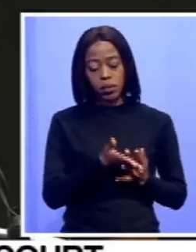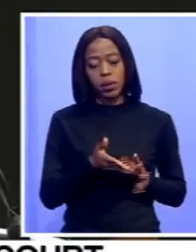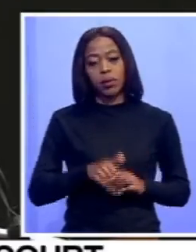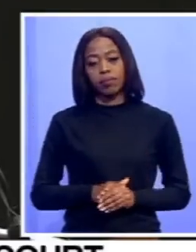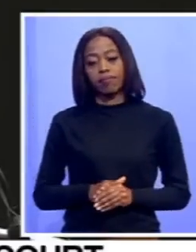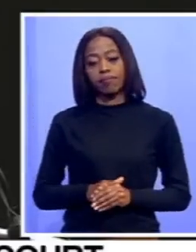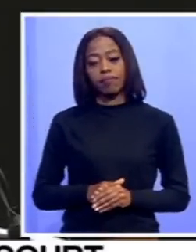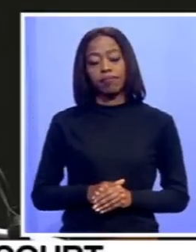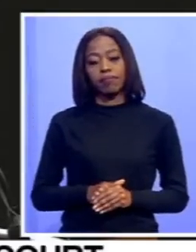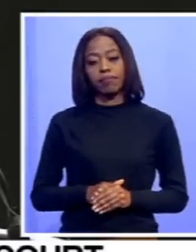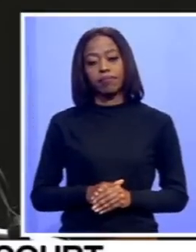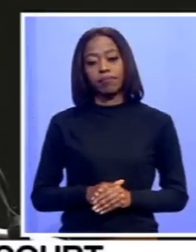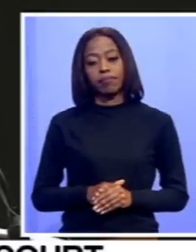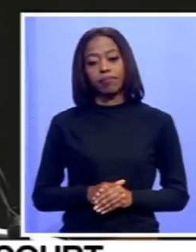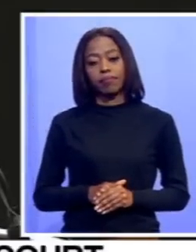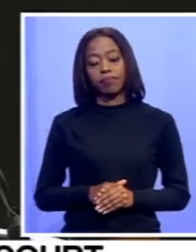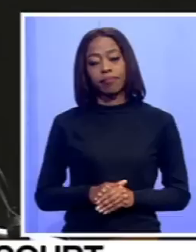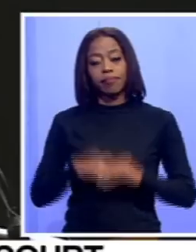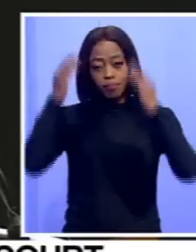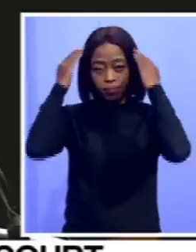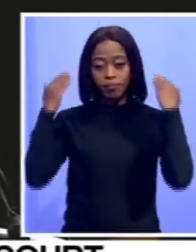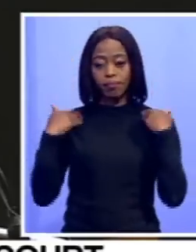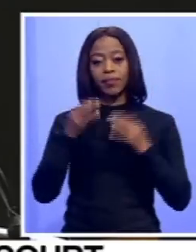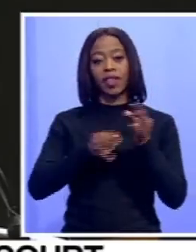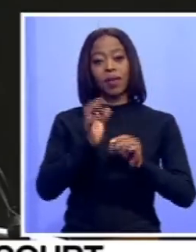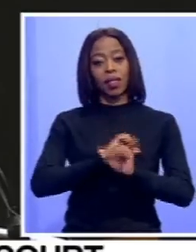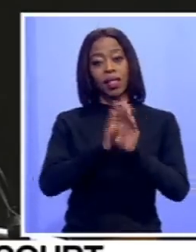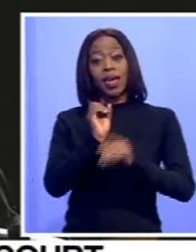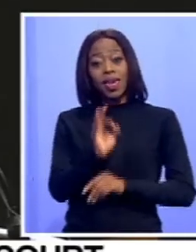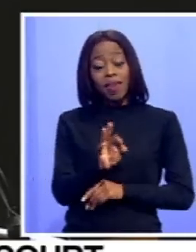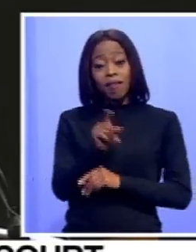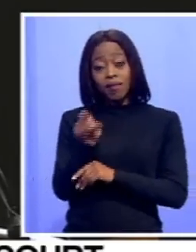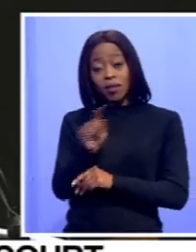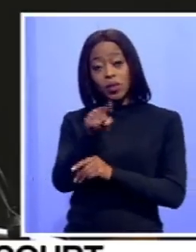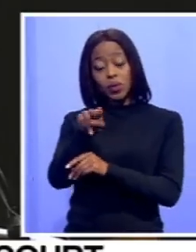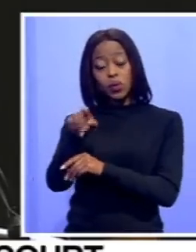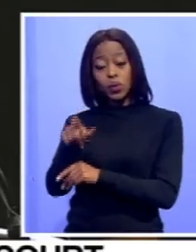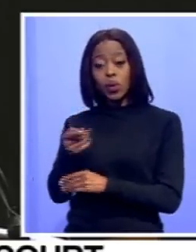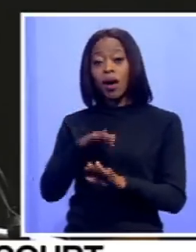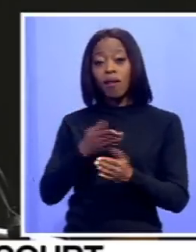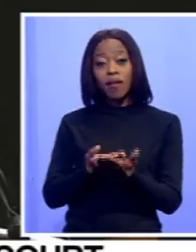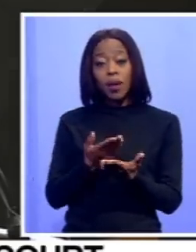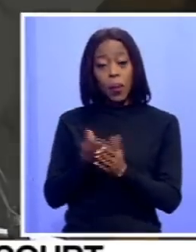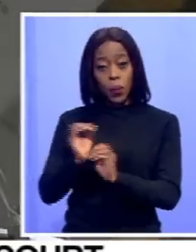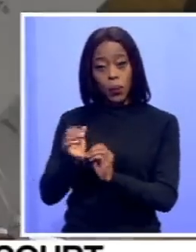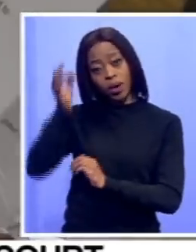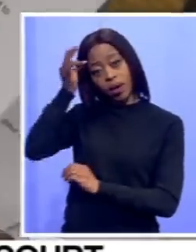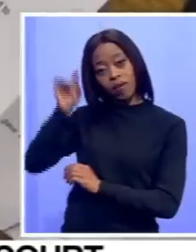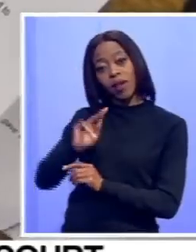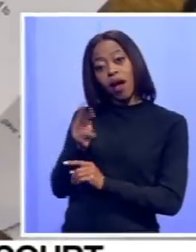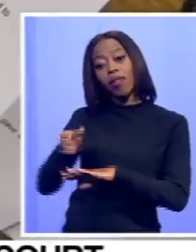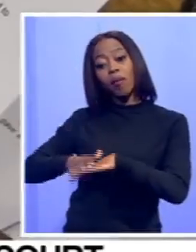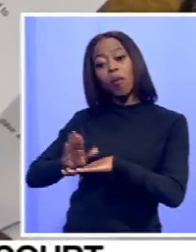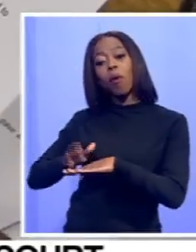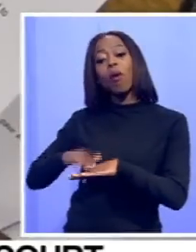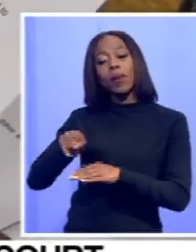40. The presiding magistrate made it clear that if General Zulu was not available on the next occasion, the state should have other witnesses